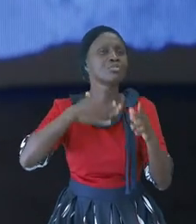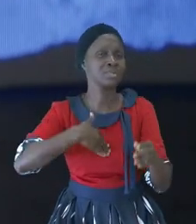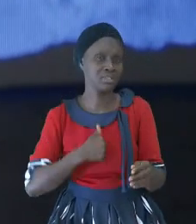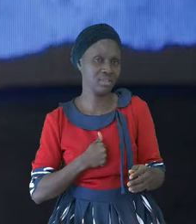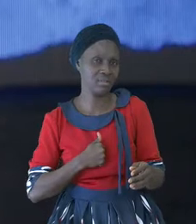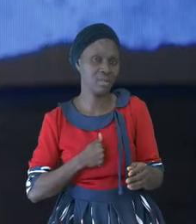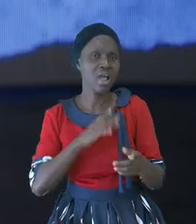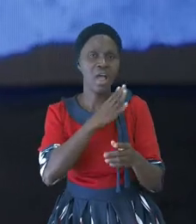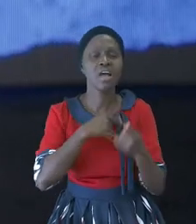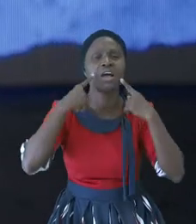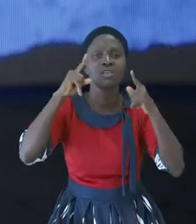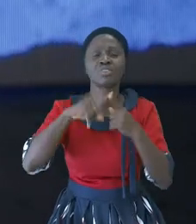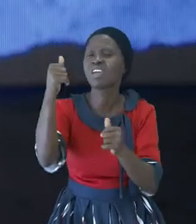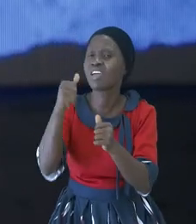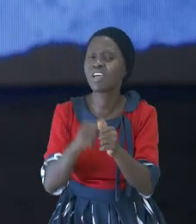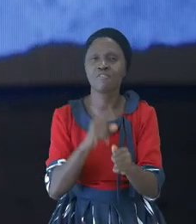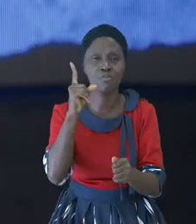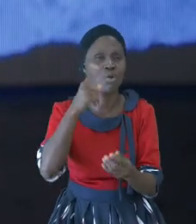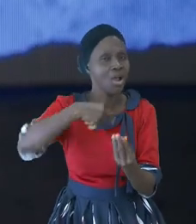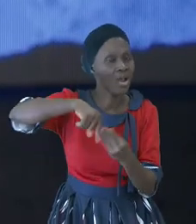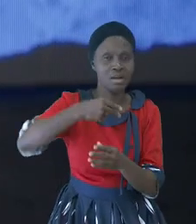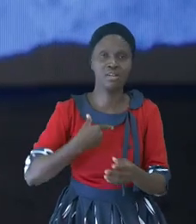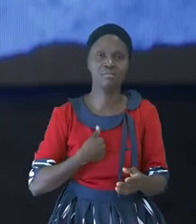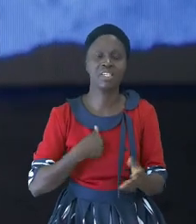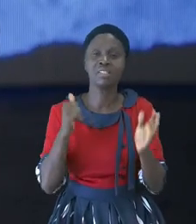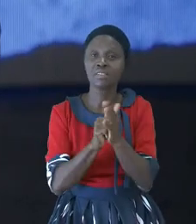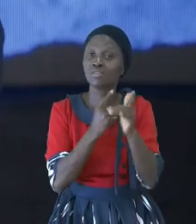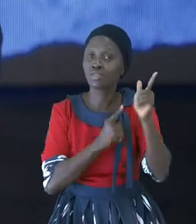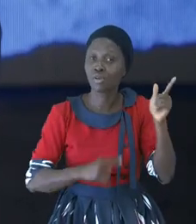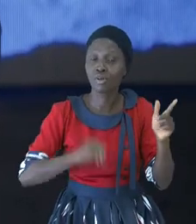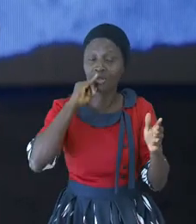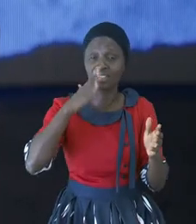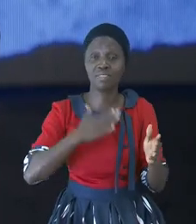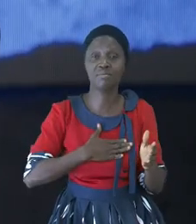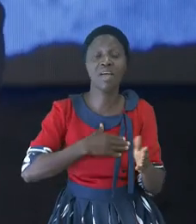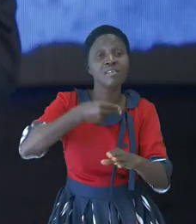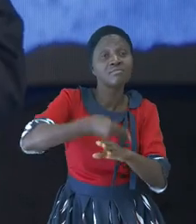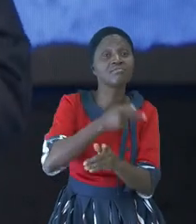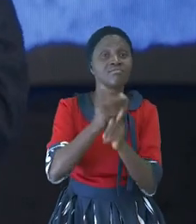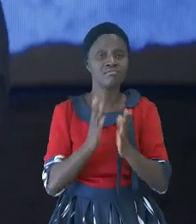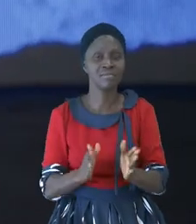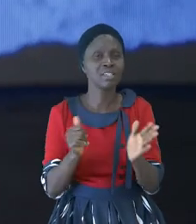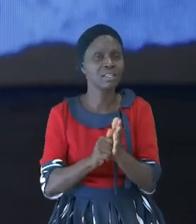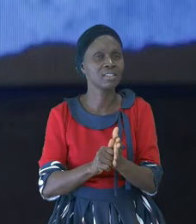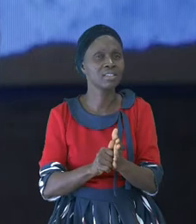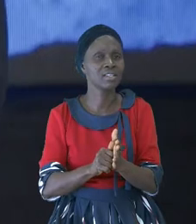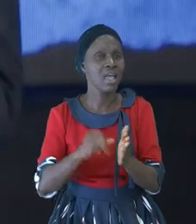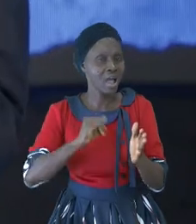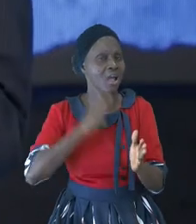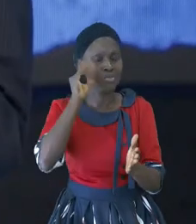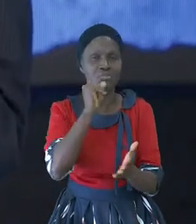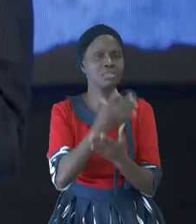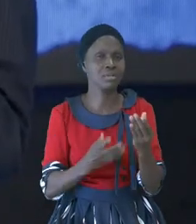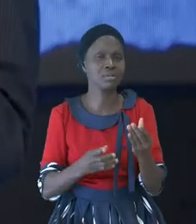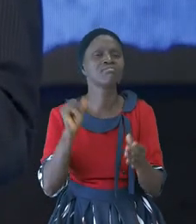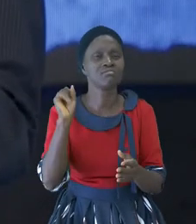me that the Lord is my shepherd? I shall not lack. Yes, I can. When I